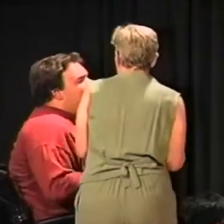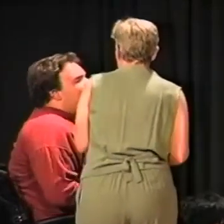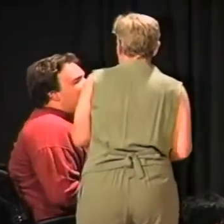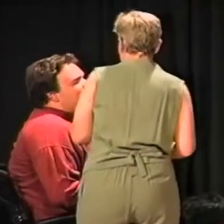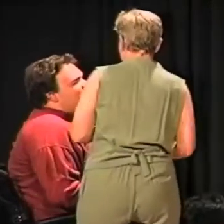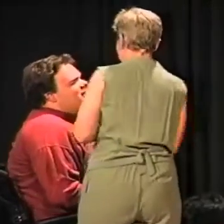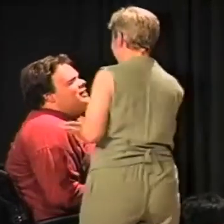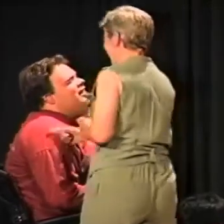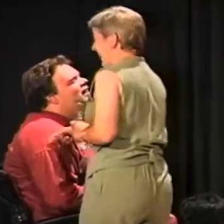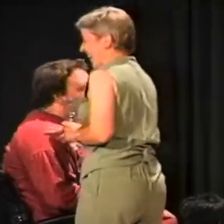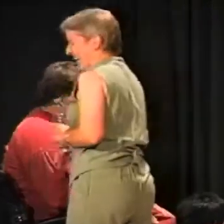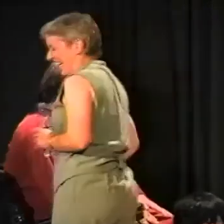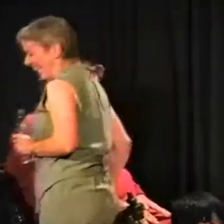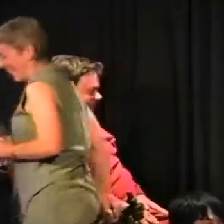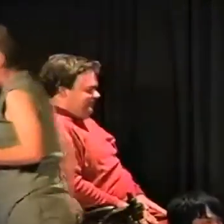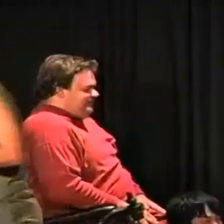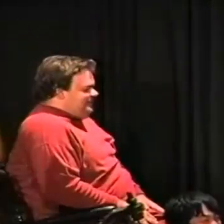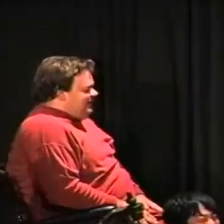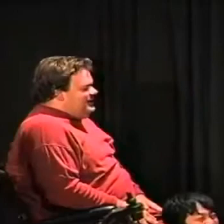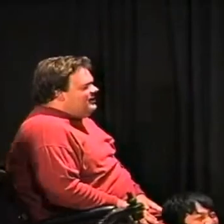prepared. Oh, that felt good.